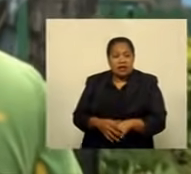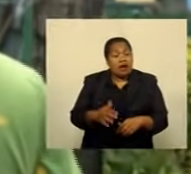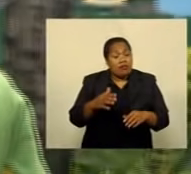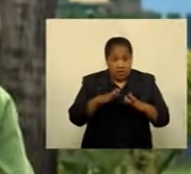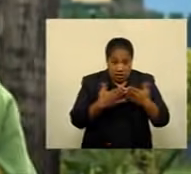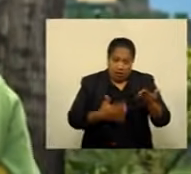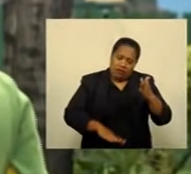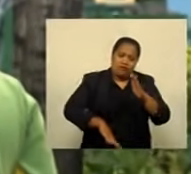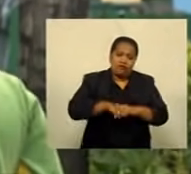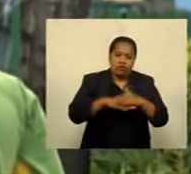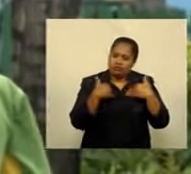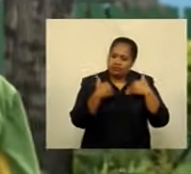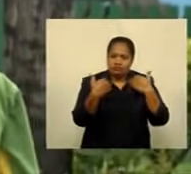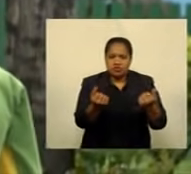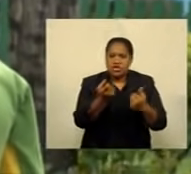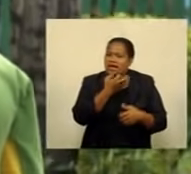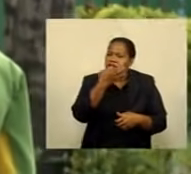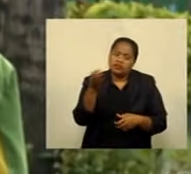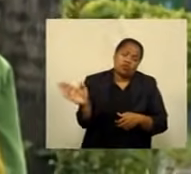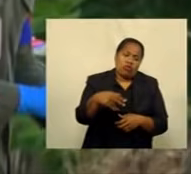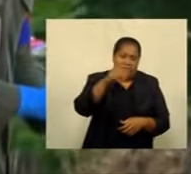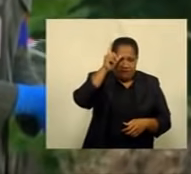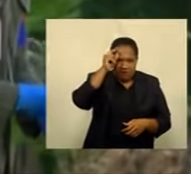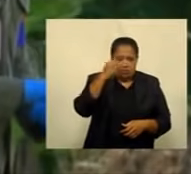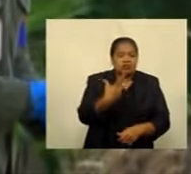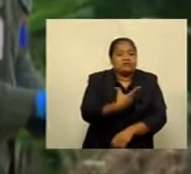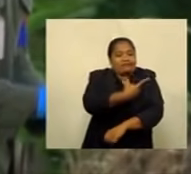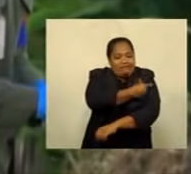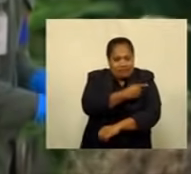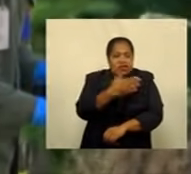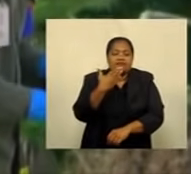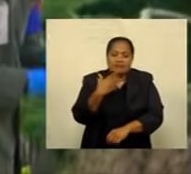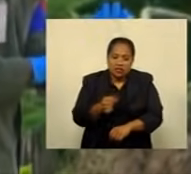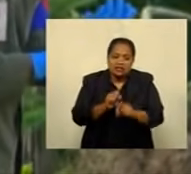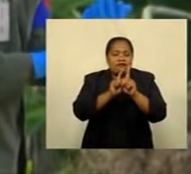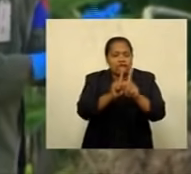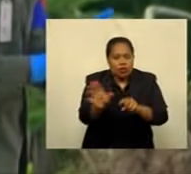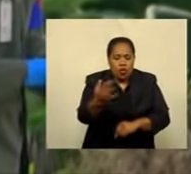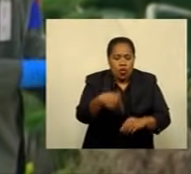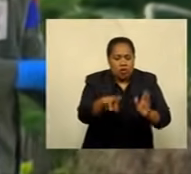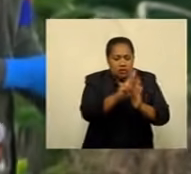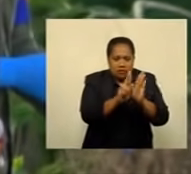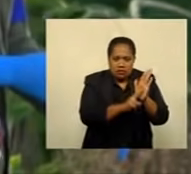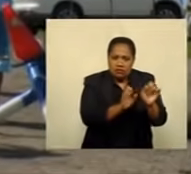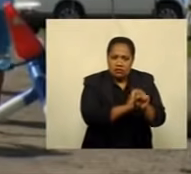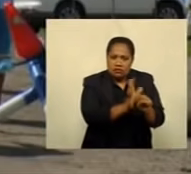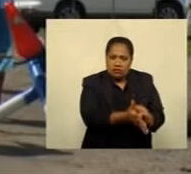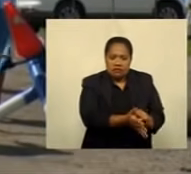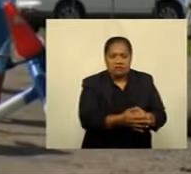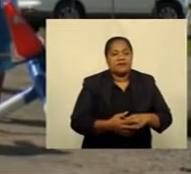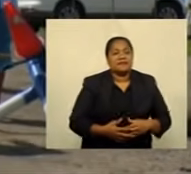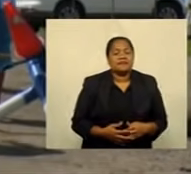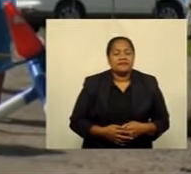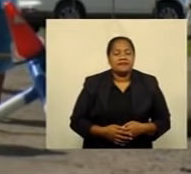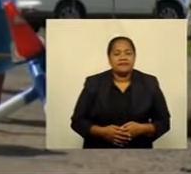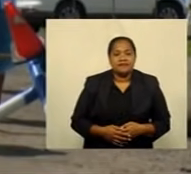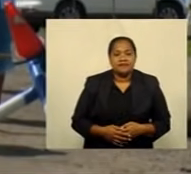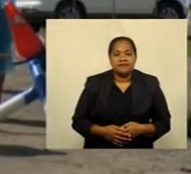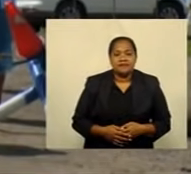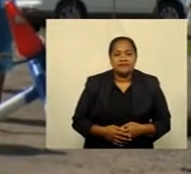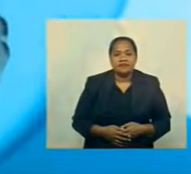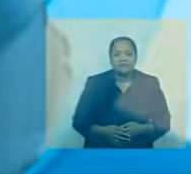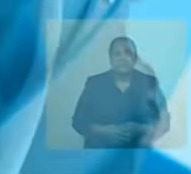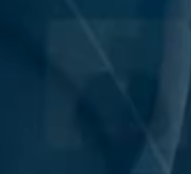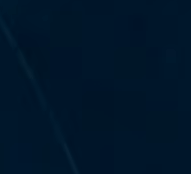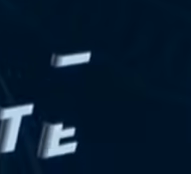is urging every Fijian to get vaccinated and to follow all the safety measures. Pranita Prakash, FBC News.